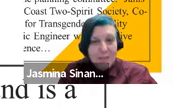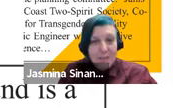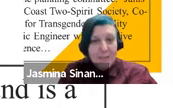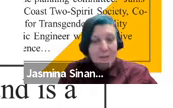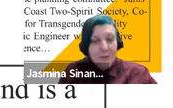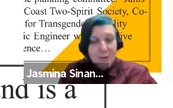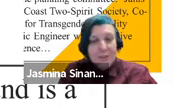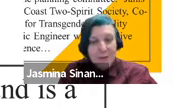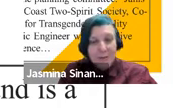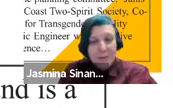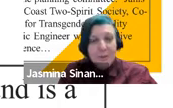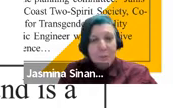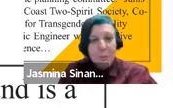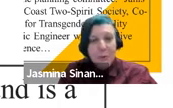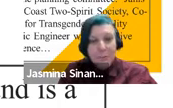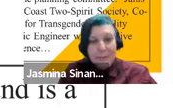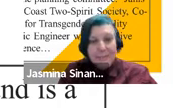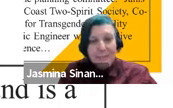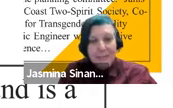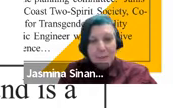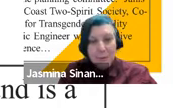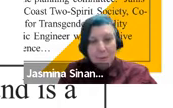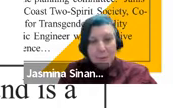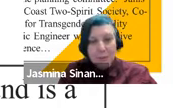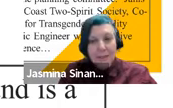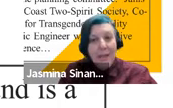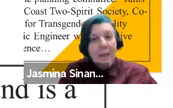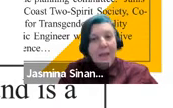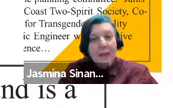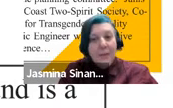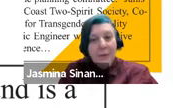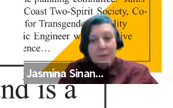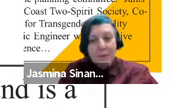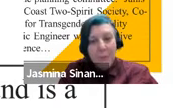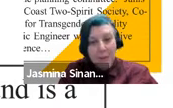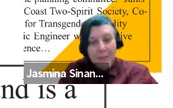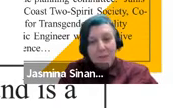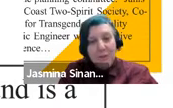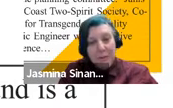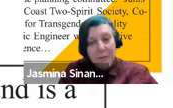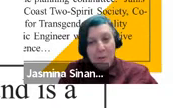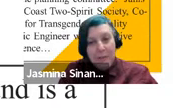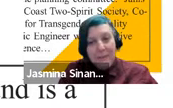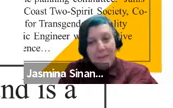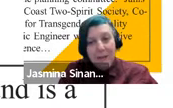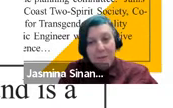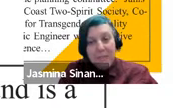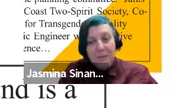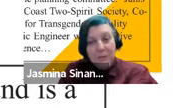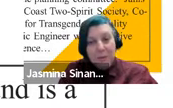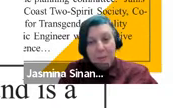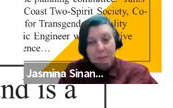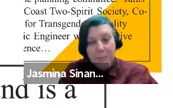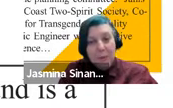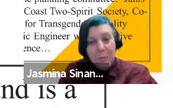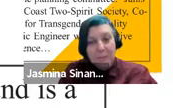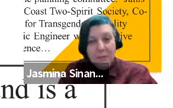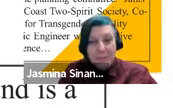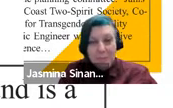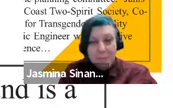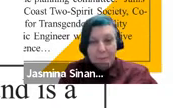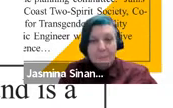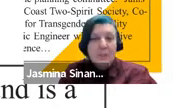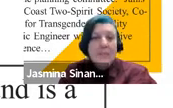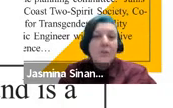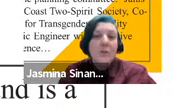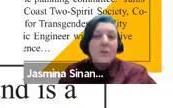issues, transgender insurance coverage, workplace inclusion, racial equality, gender equality, and housing for low-income and